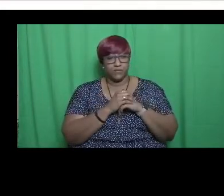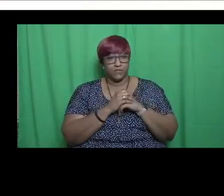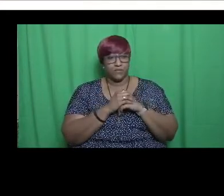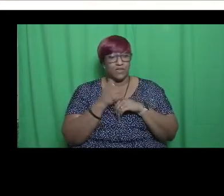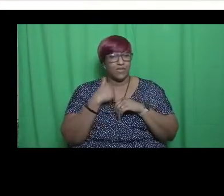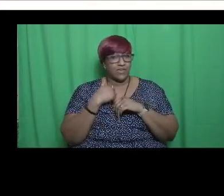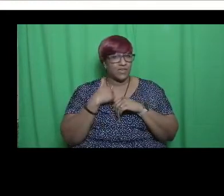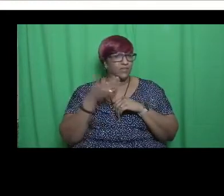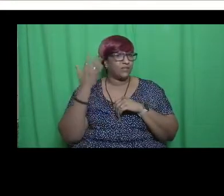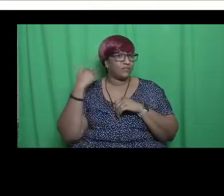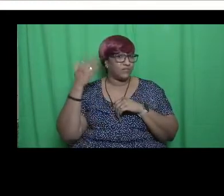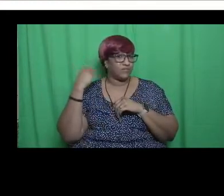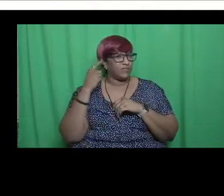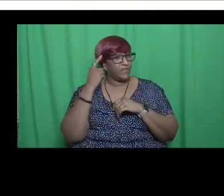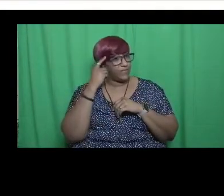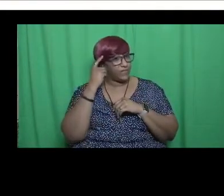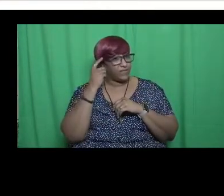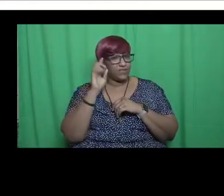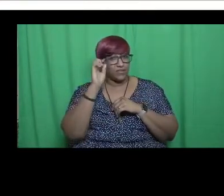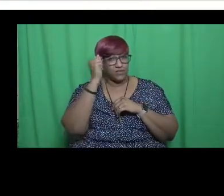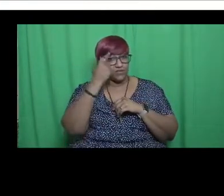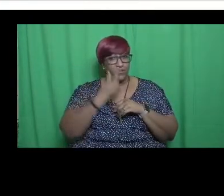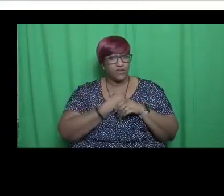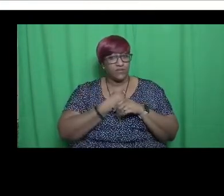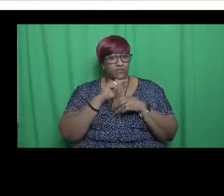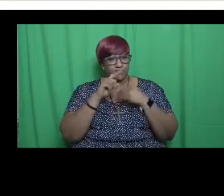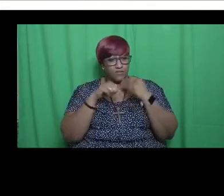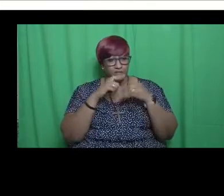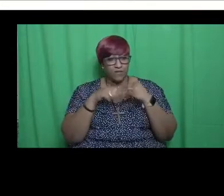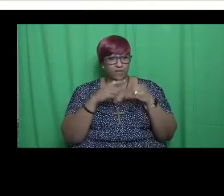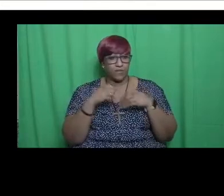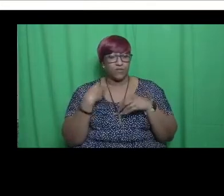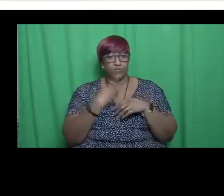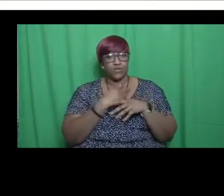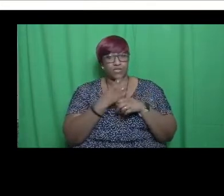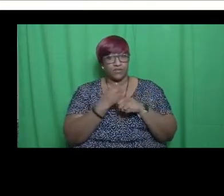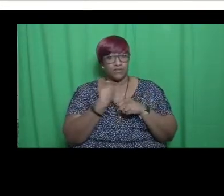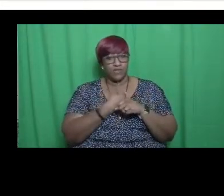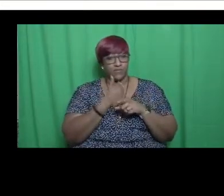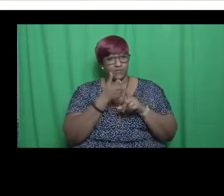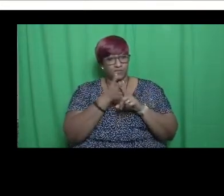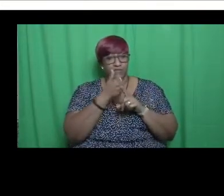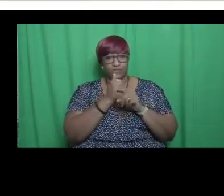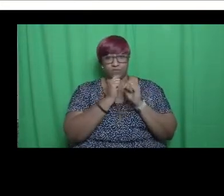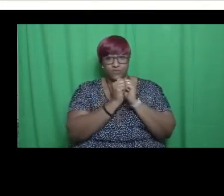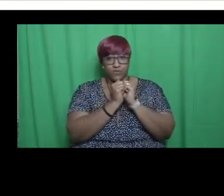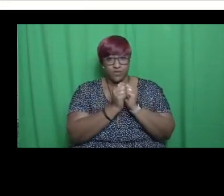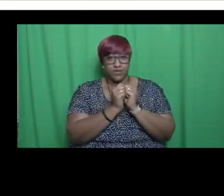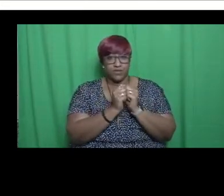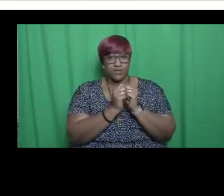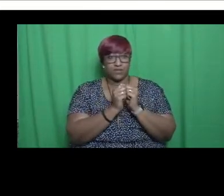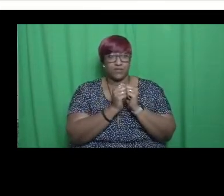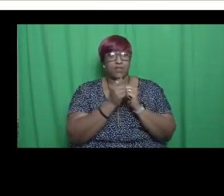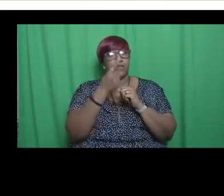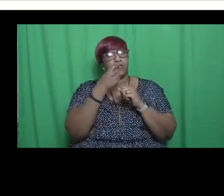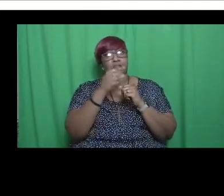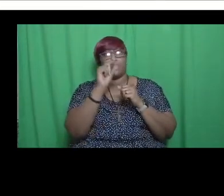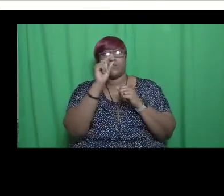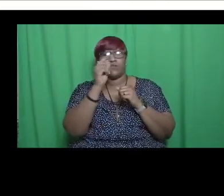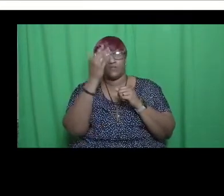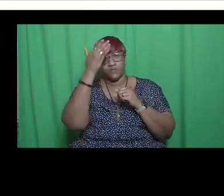I used to think that grace was all about when we get ourselves together and we going towards